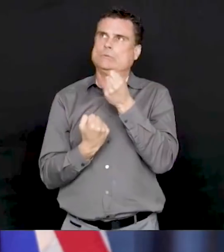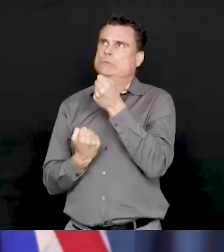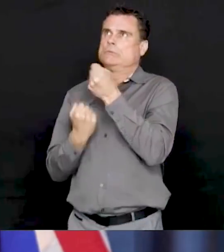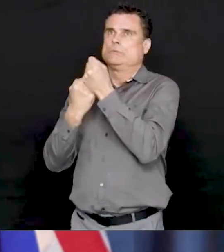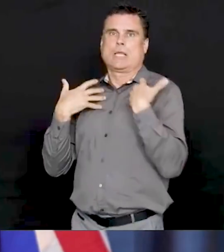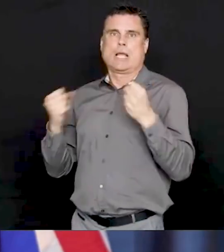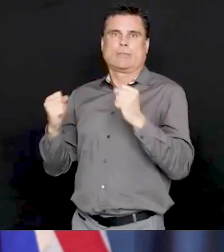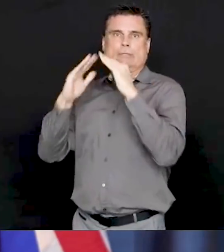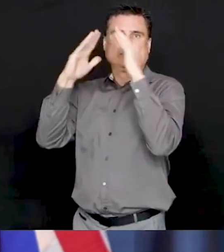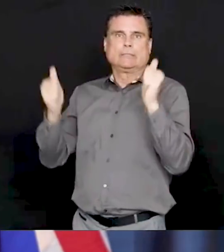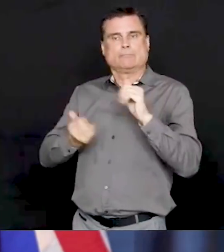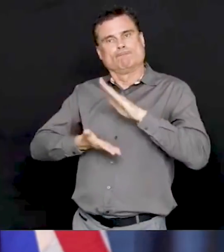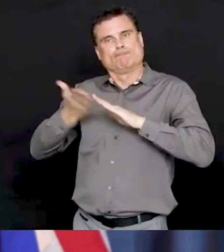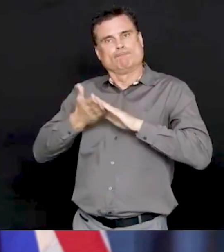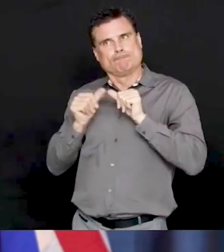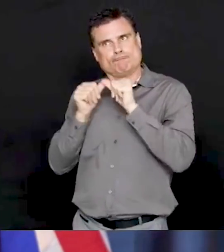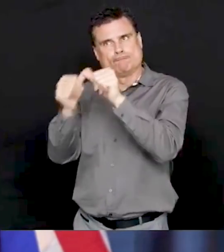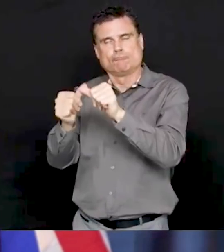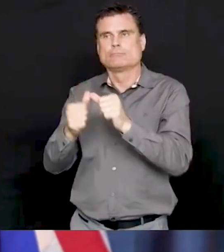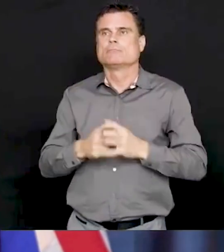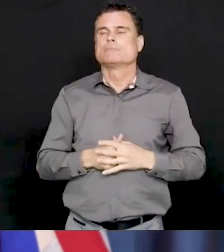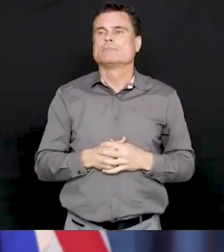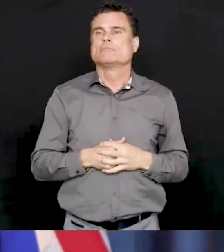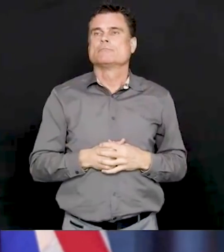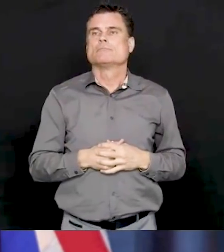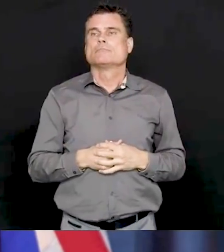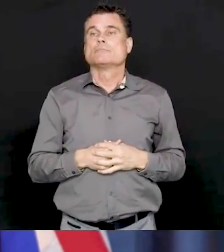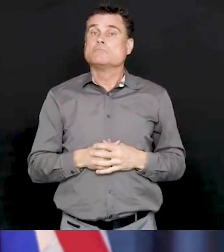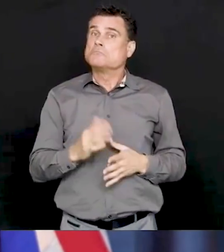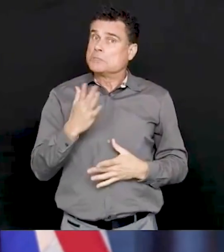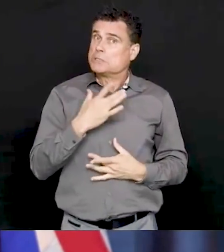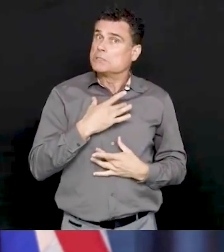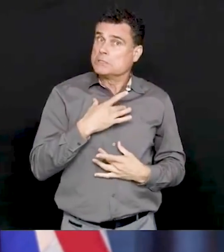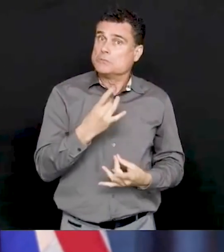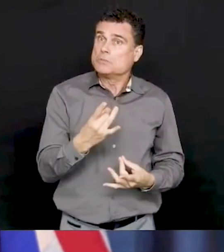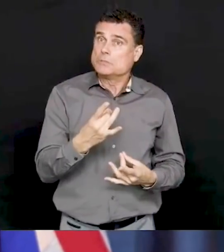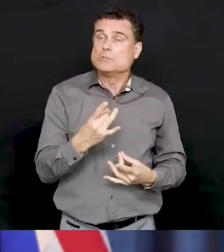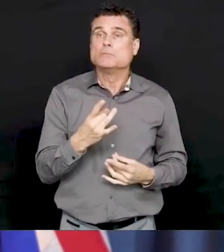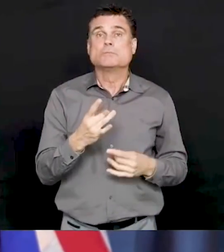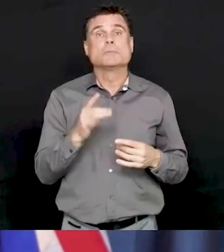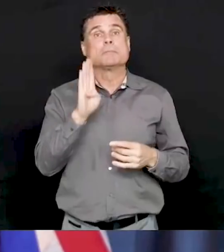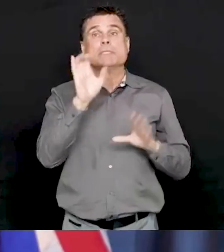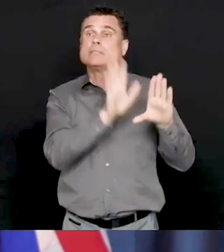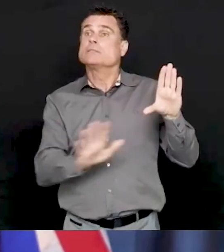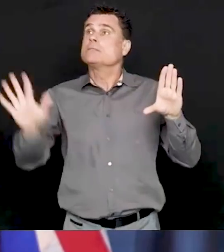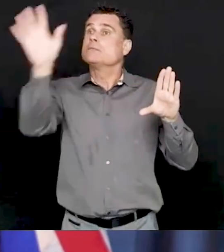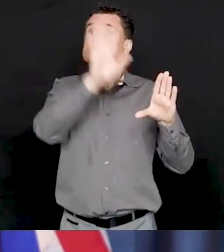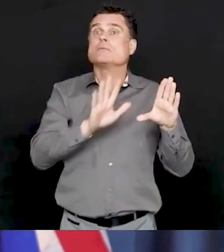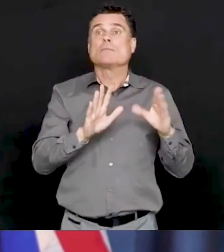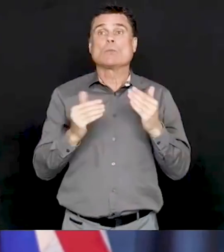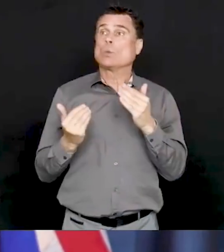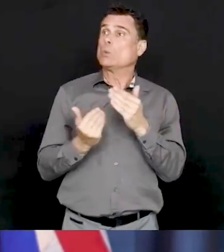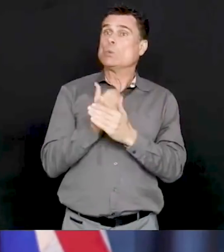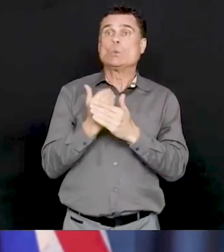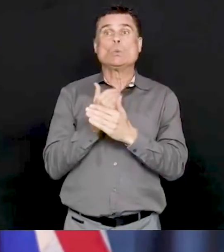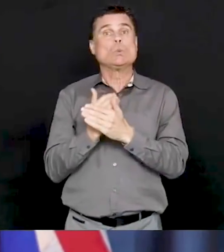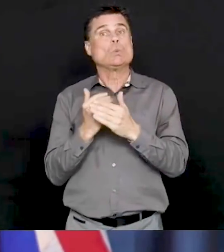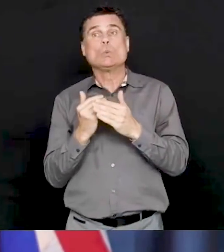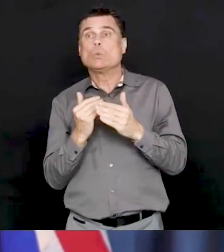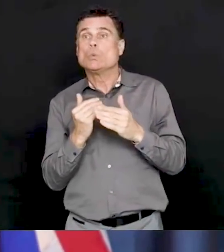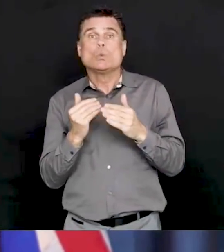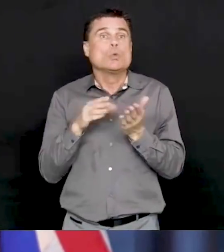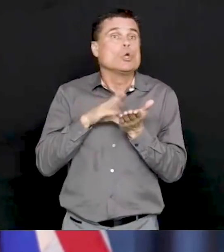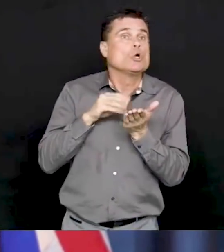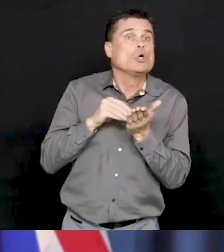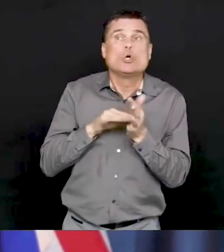Columbia, ensuring that not only the children of our healthcare workers, but the most vulnerable children in our communities will